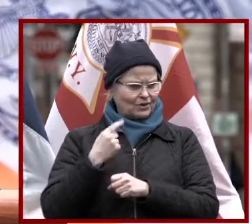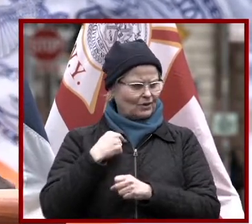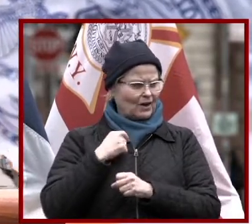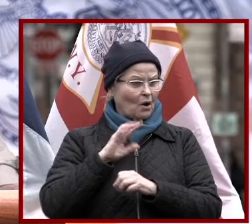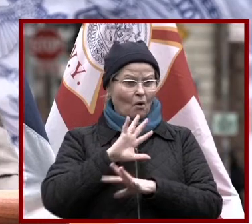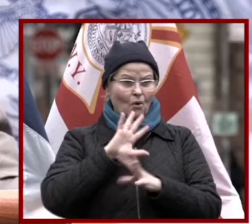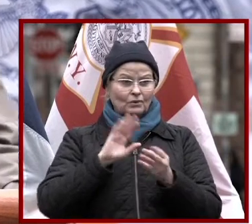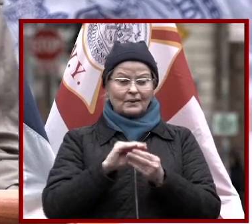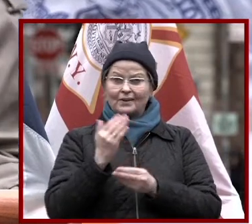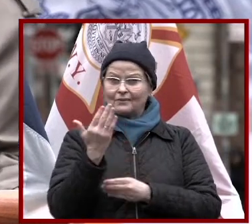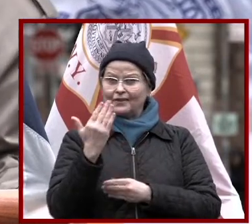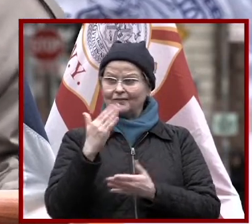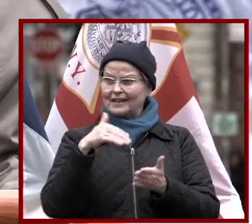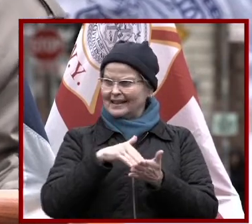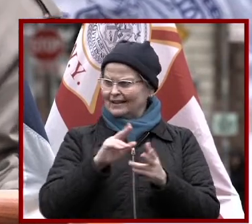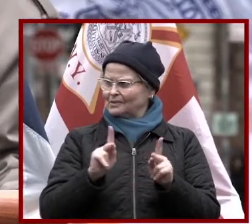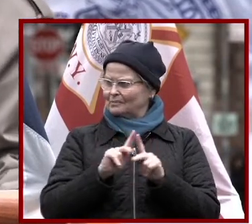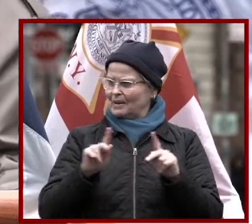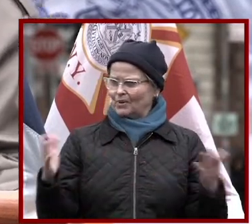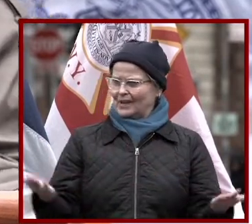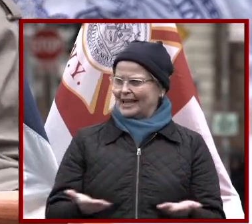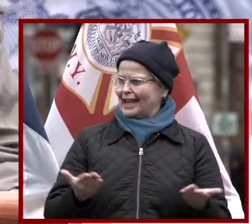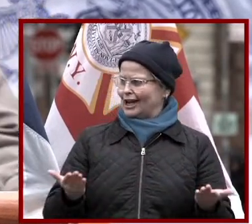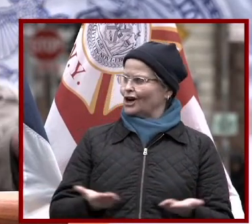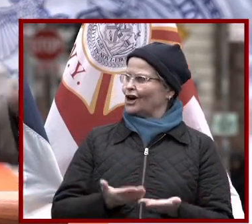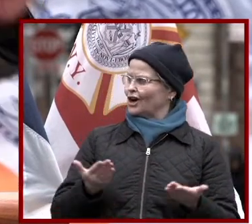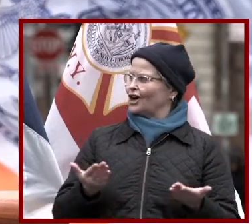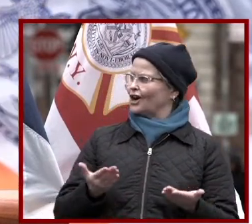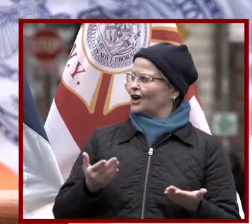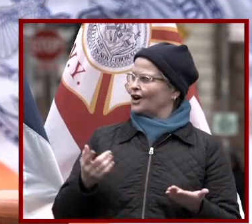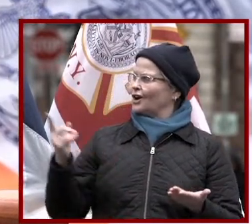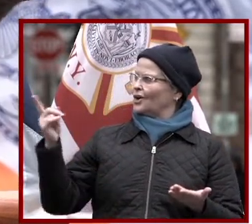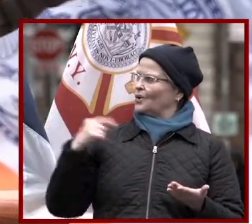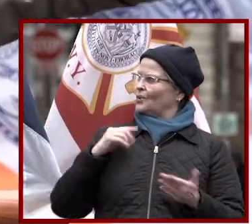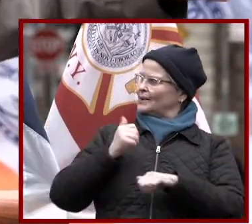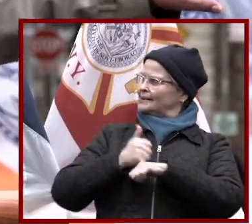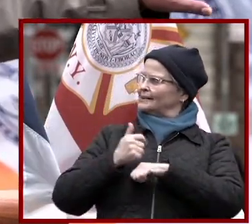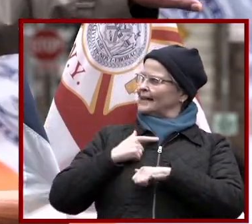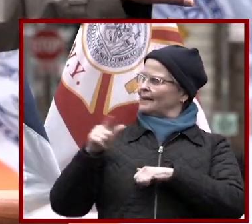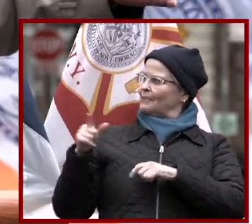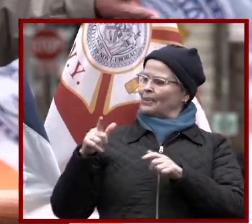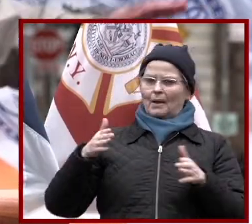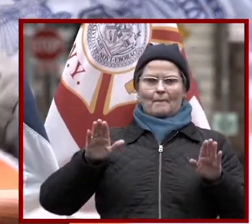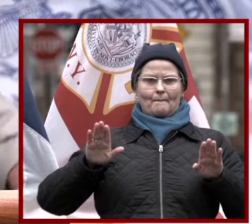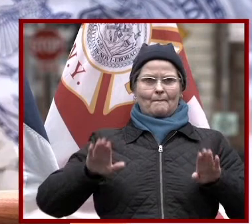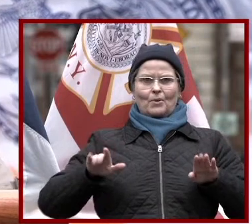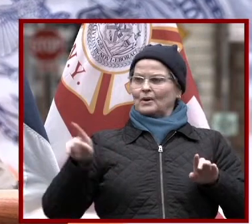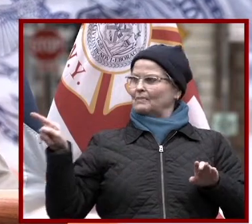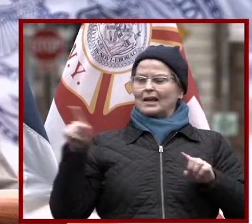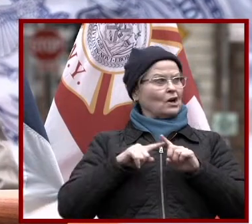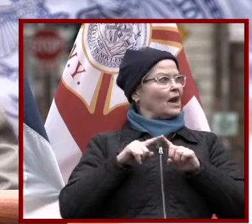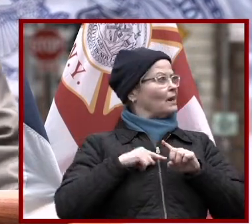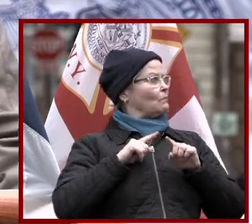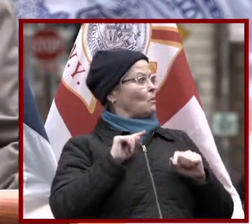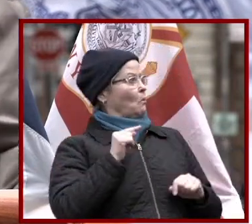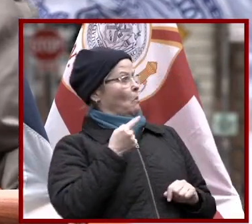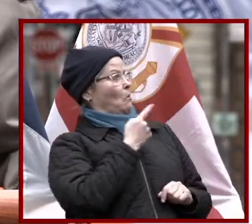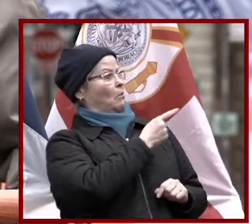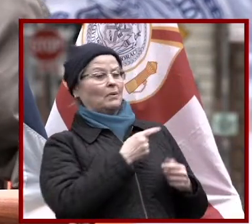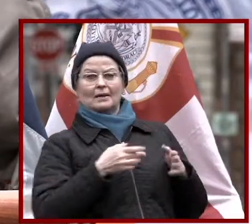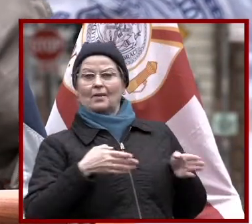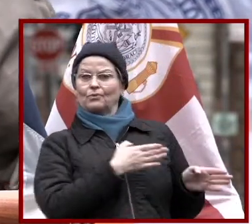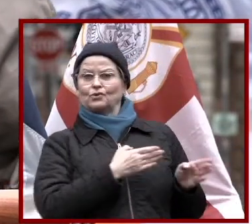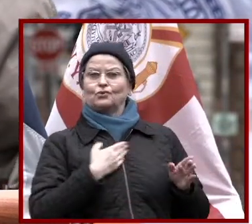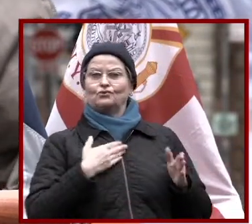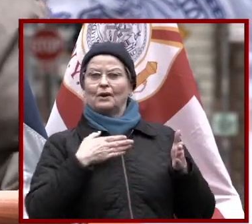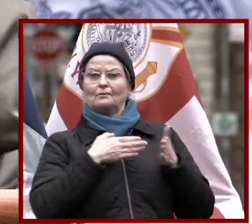15,000 people. Those of you that were here remember that the podium was there, and we had people going all the way back over to Broadway. This